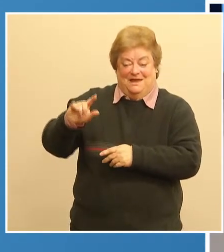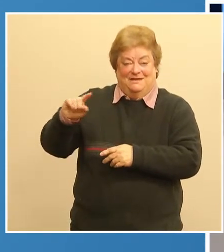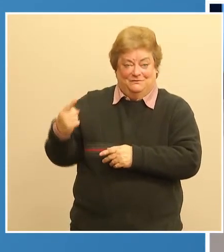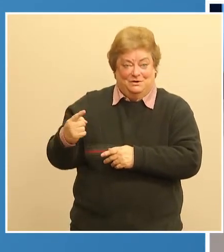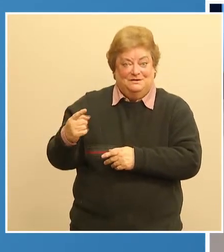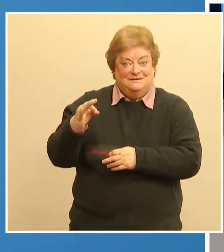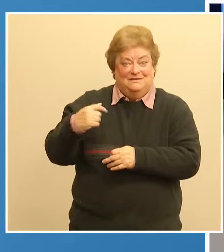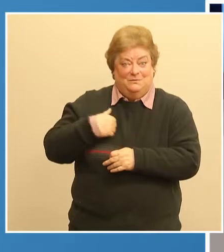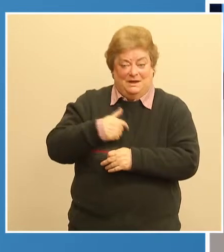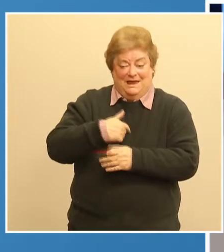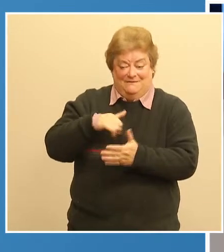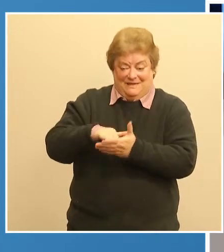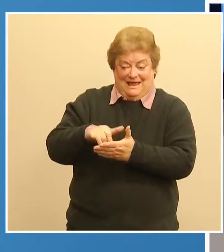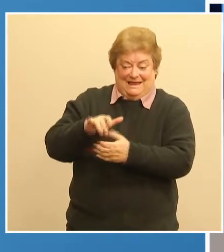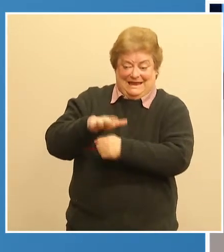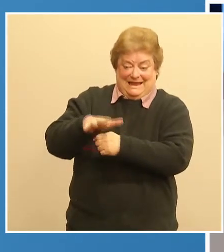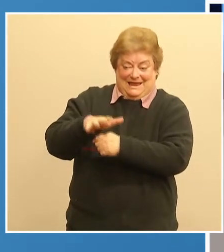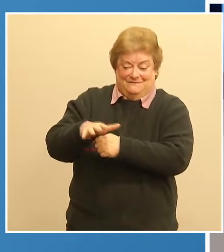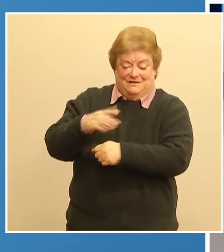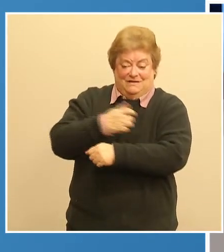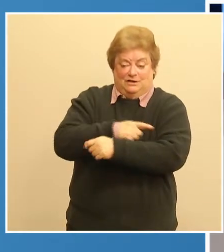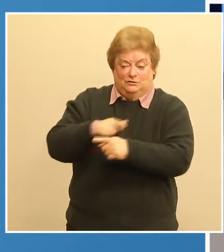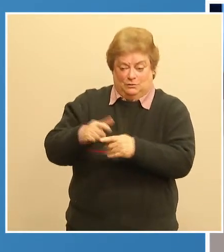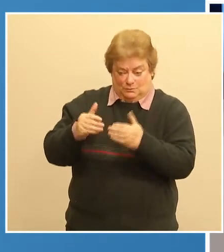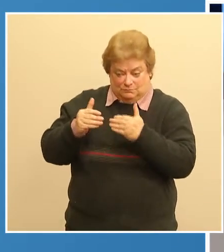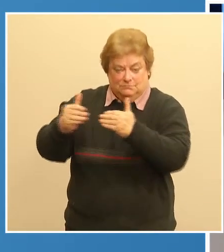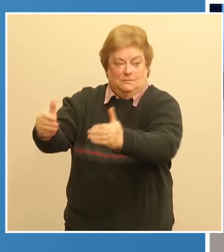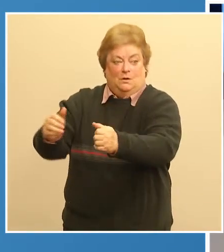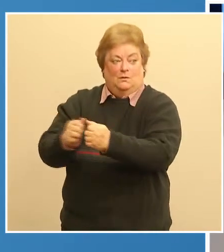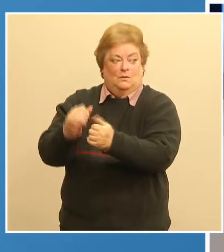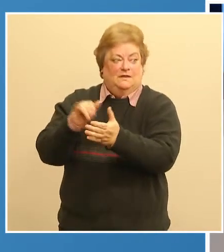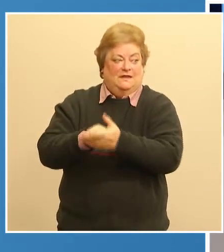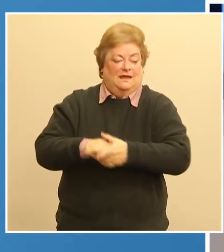that much vaccine that we could move that way.